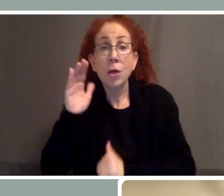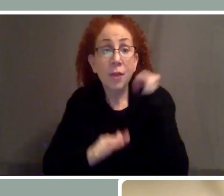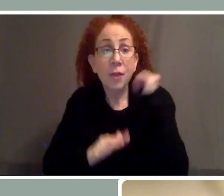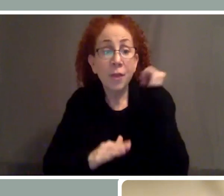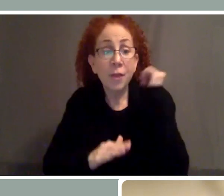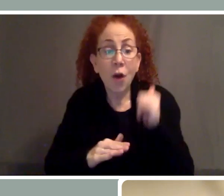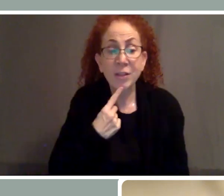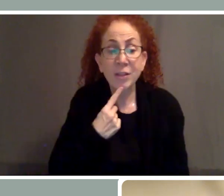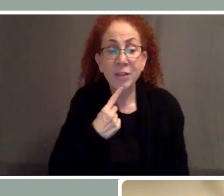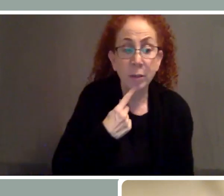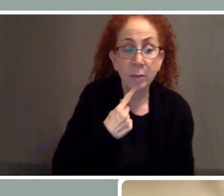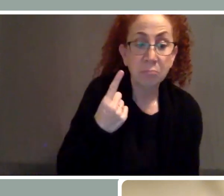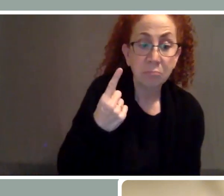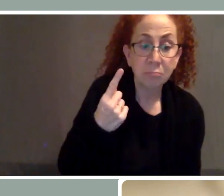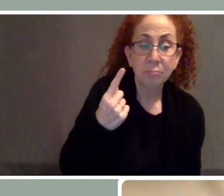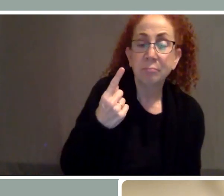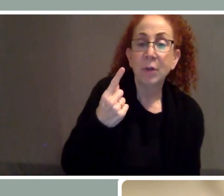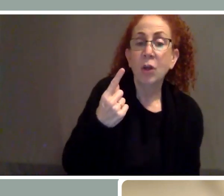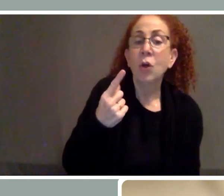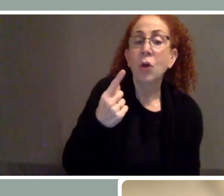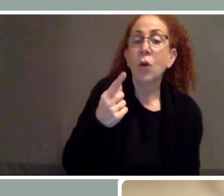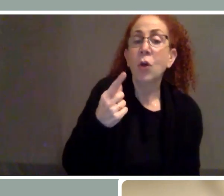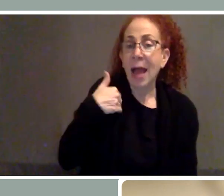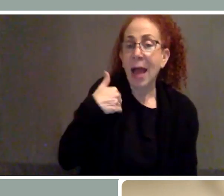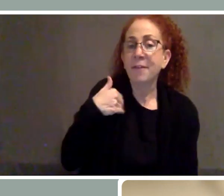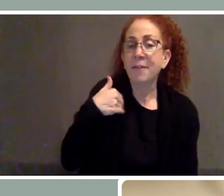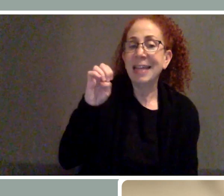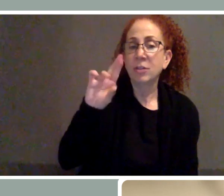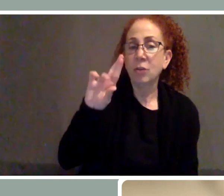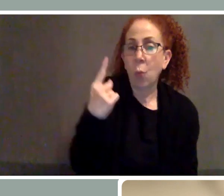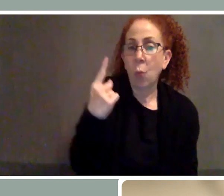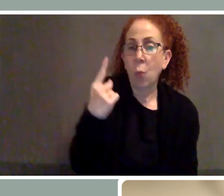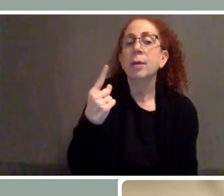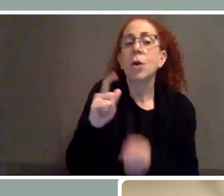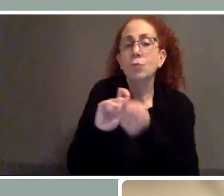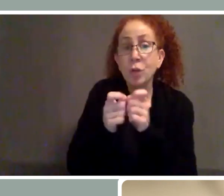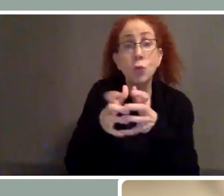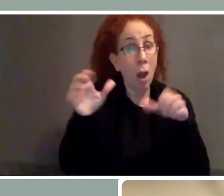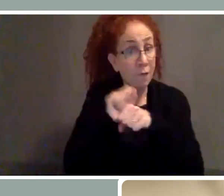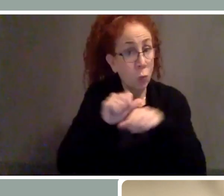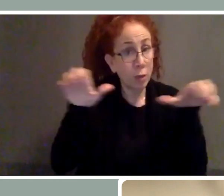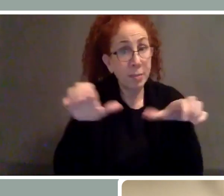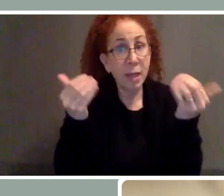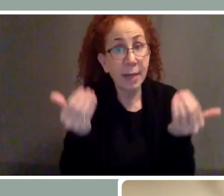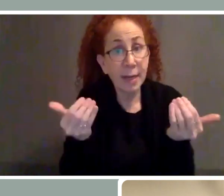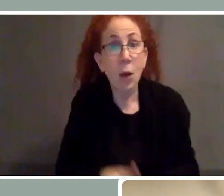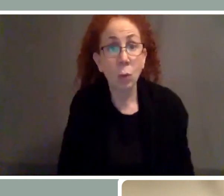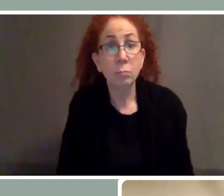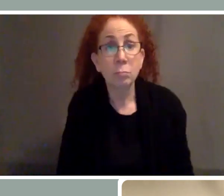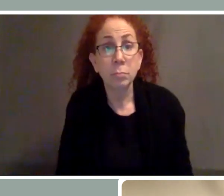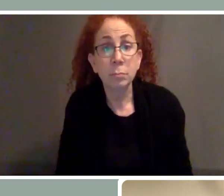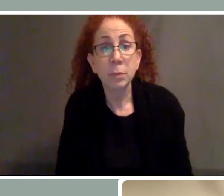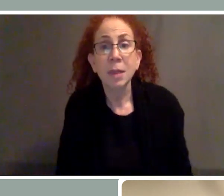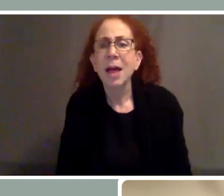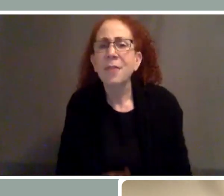for tumors that have ESR1 mutations. So there is a lot of work that's being done. That drug that I told you that sort of broke